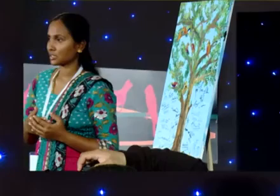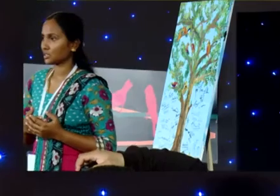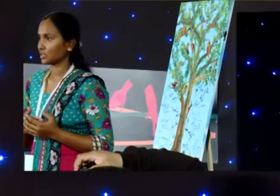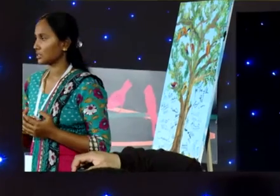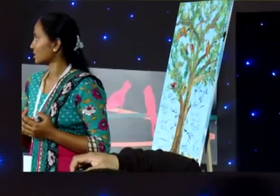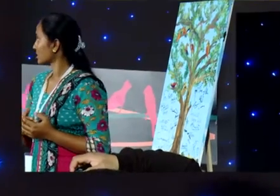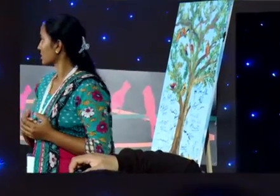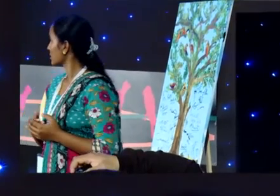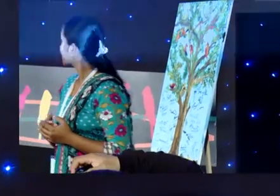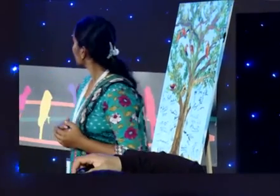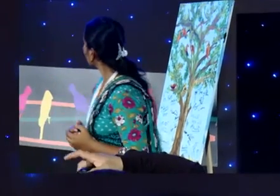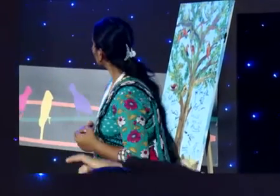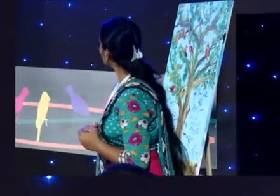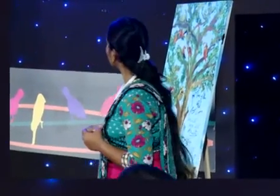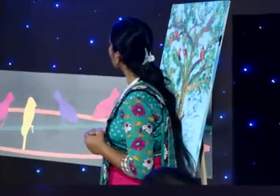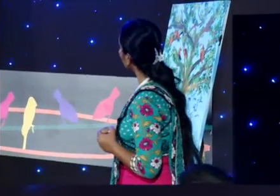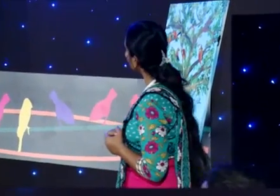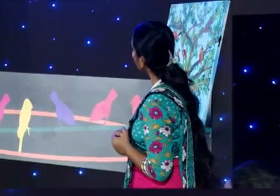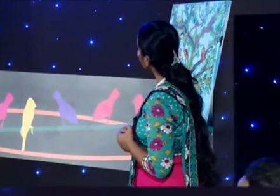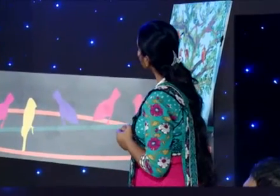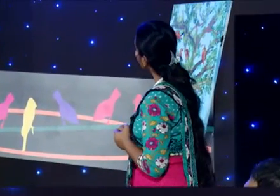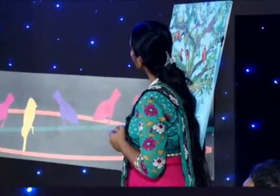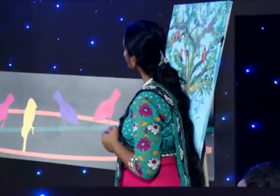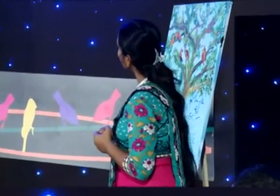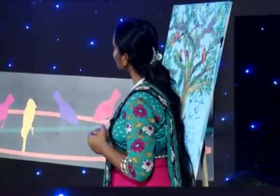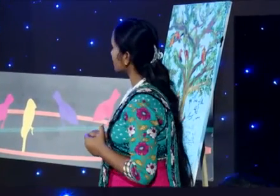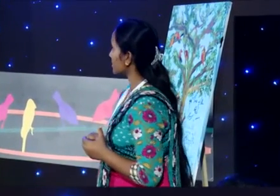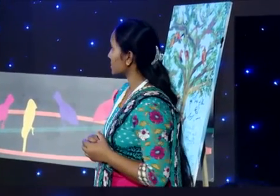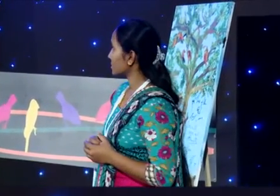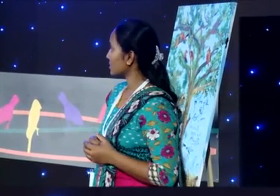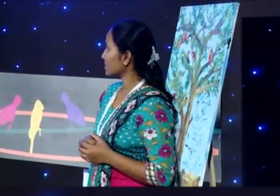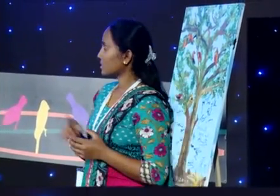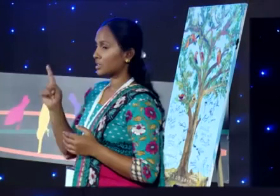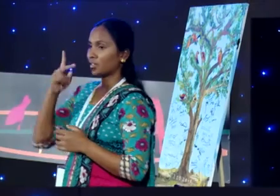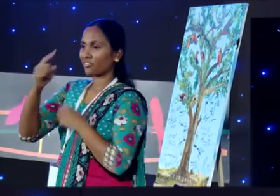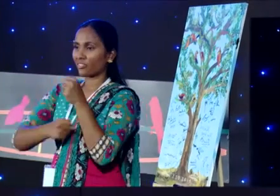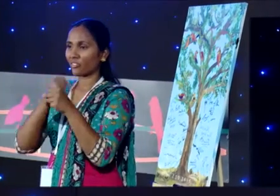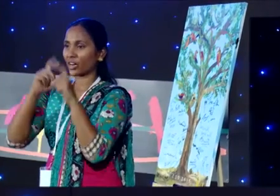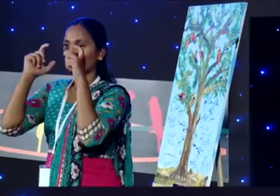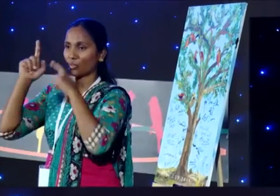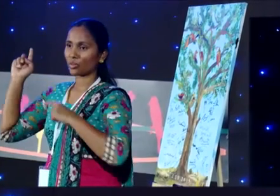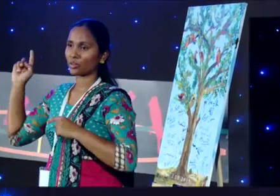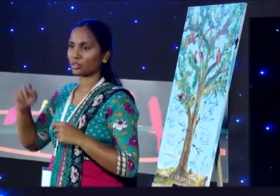Can we get this face out? Yeah. Thank you. That's like a 9-year-old photograph.